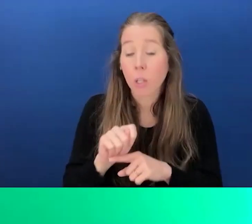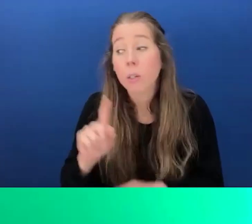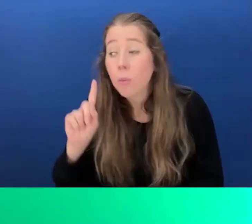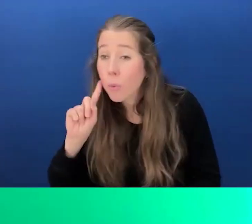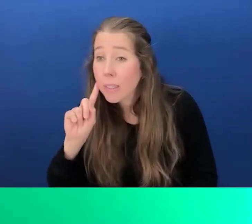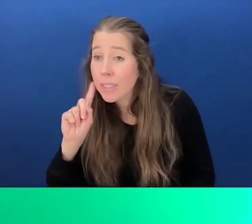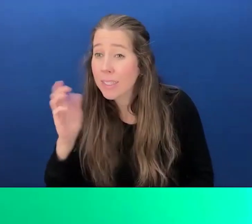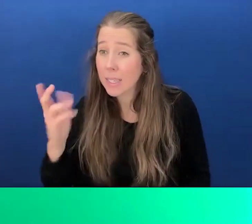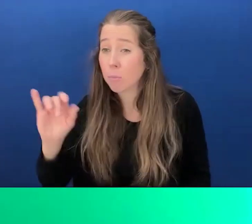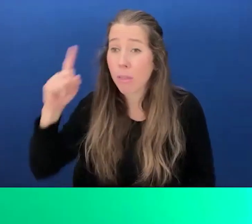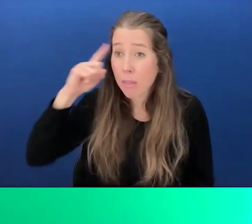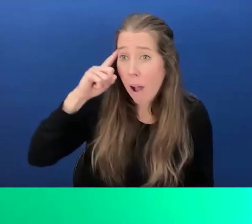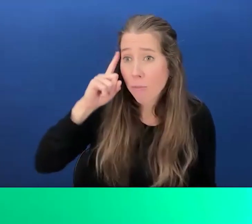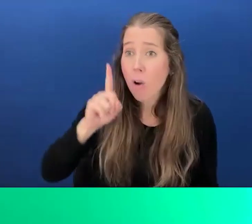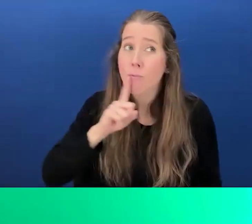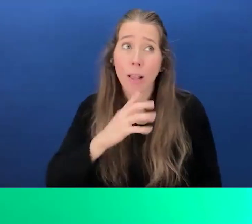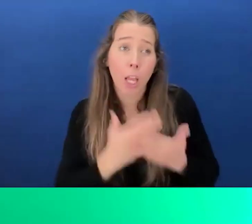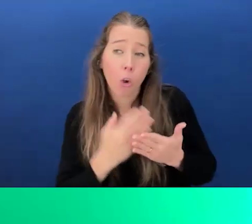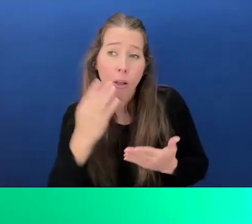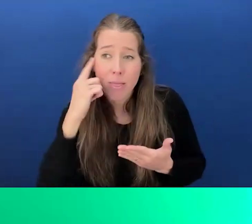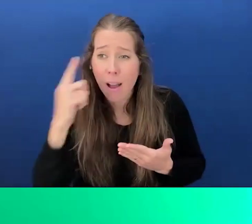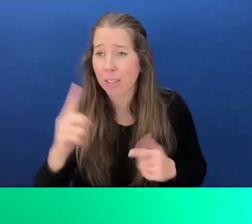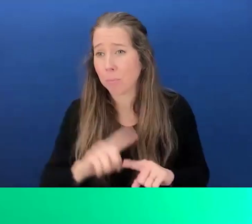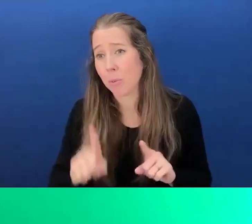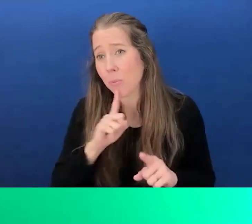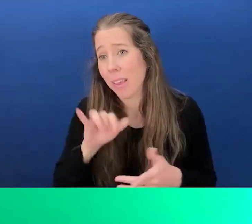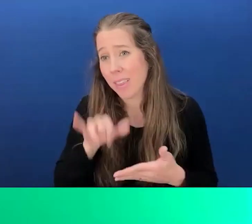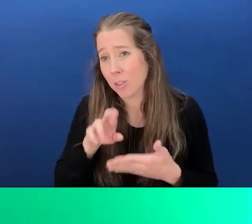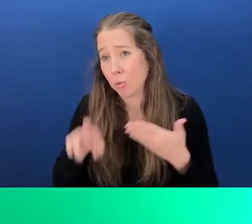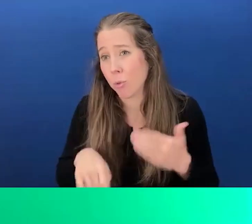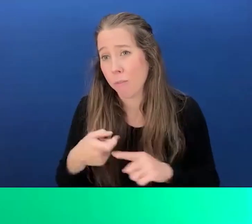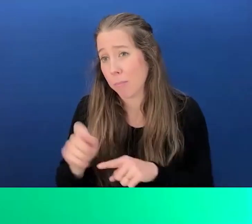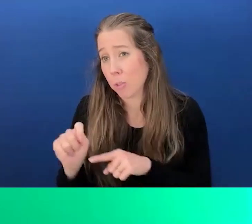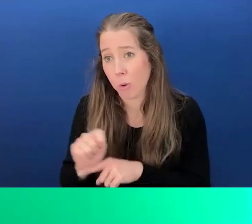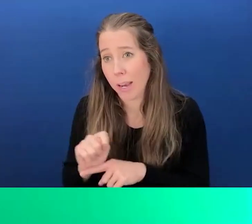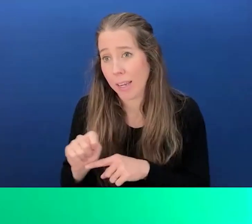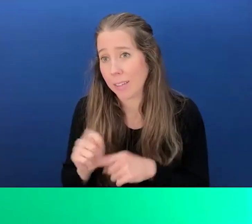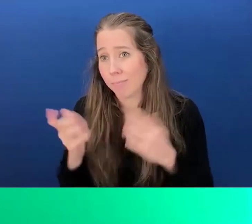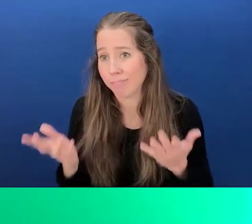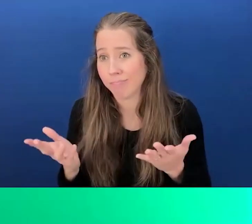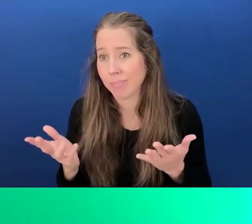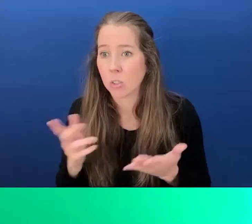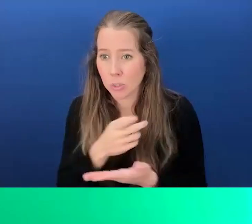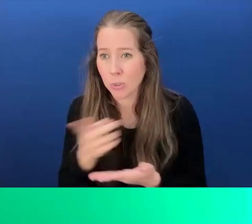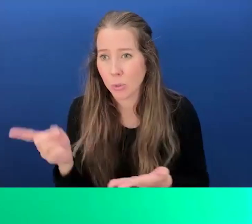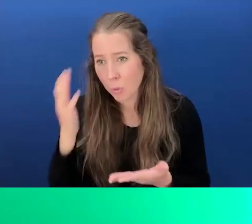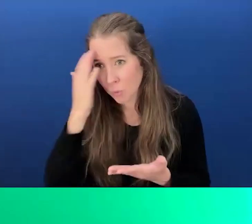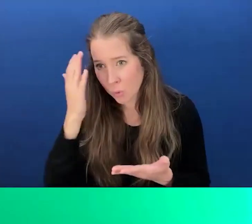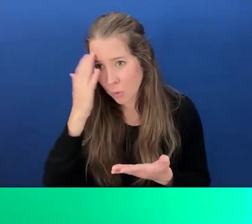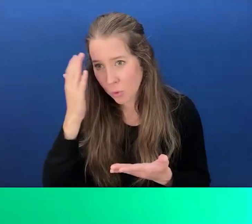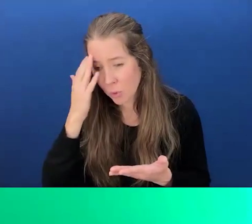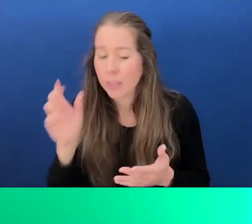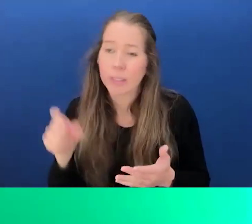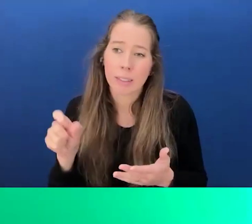insightful, that it's like making really good thoughts. That is a result of training. Just so we know, like there's a big, there's a difference.